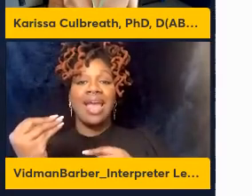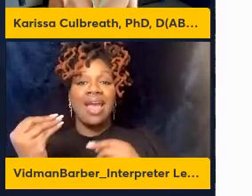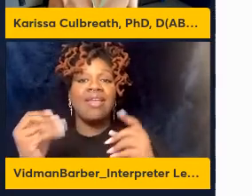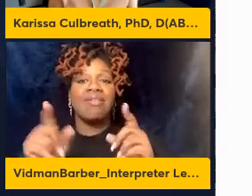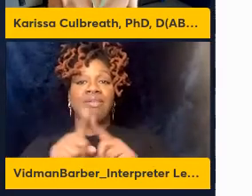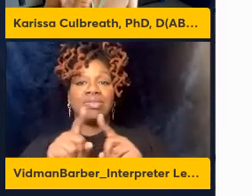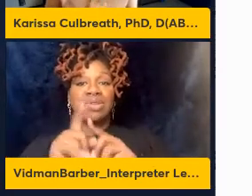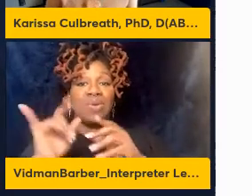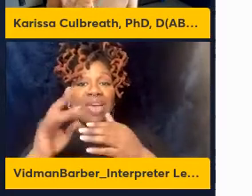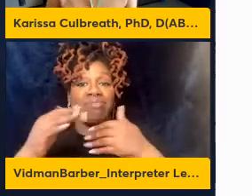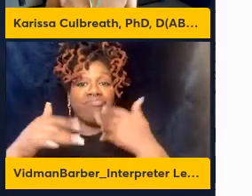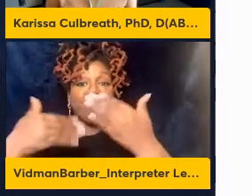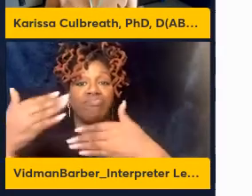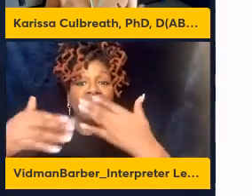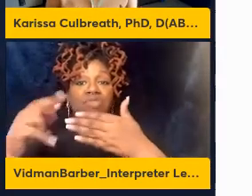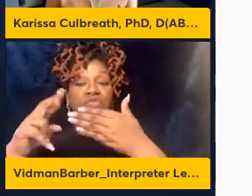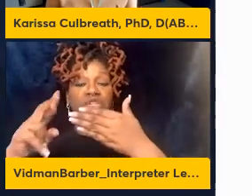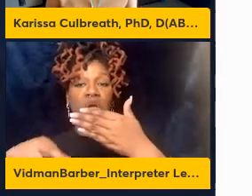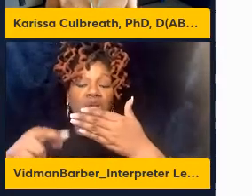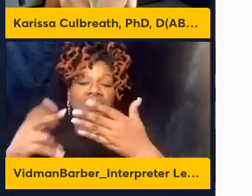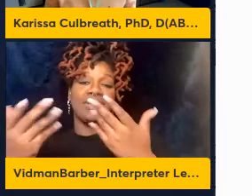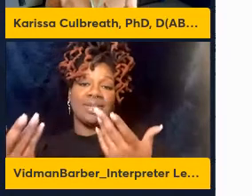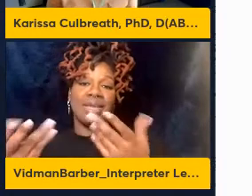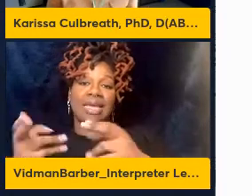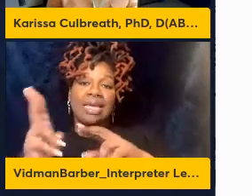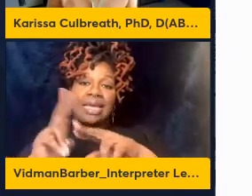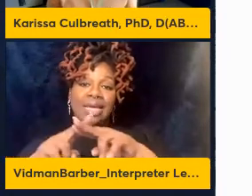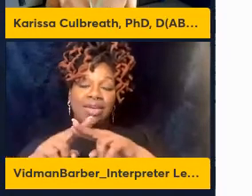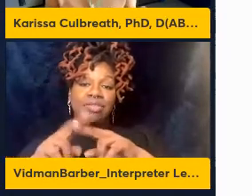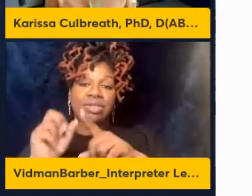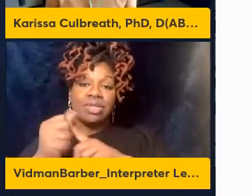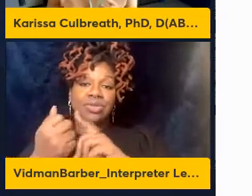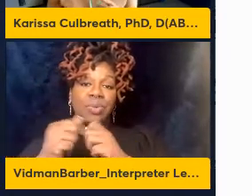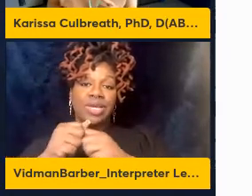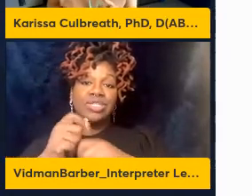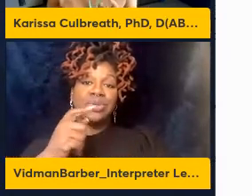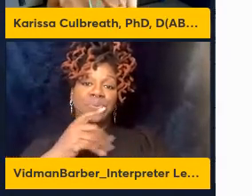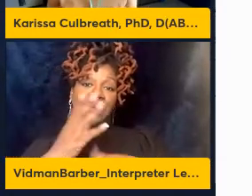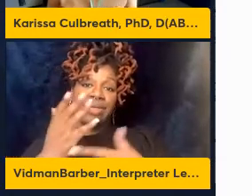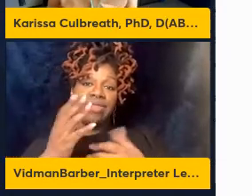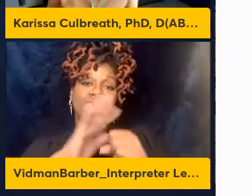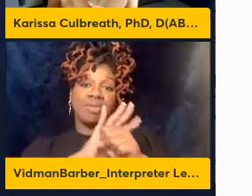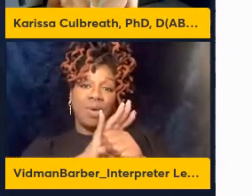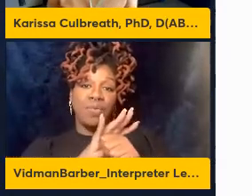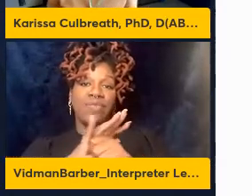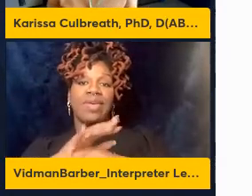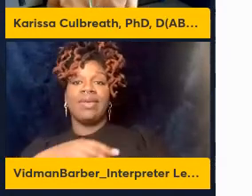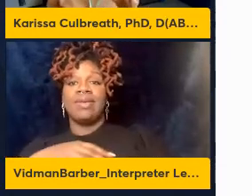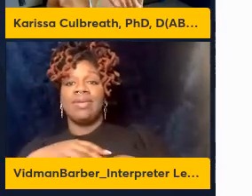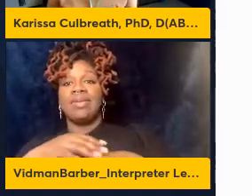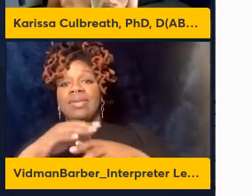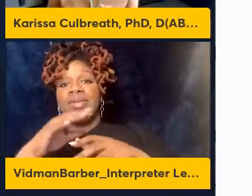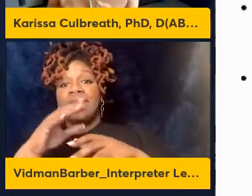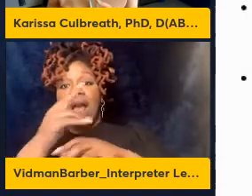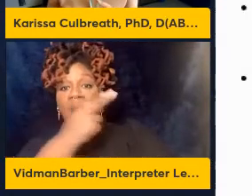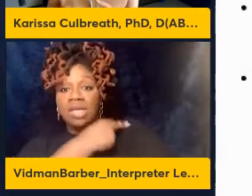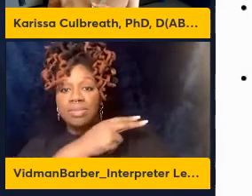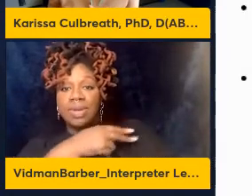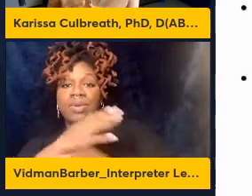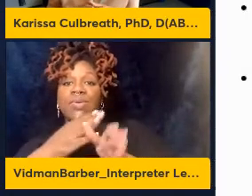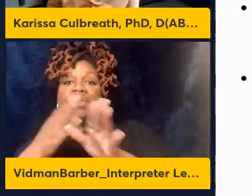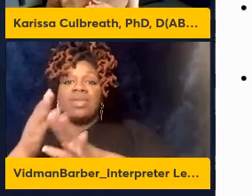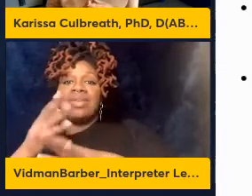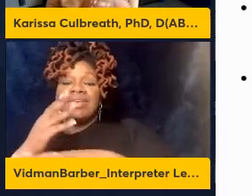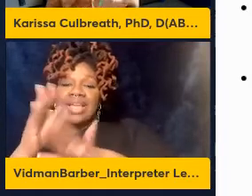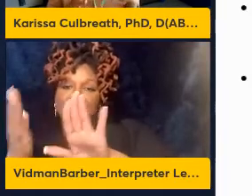that resulted in increased cases, increased hospitalizations, and increased rates of death in these